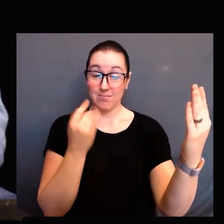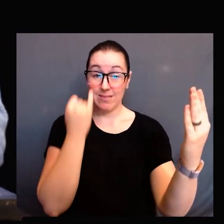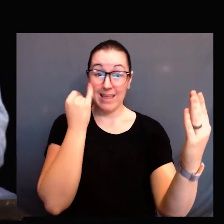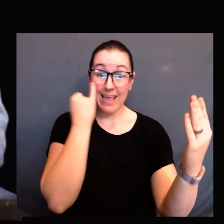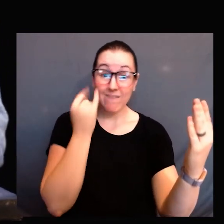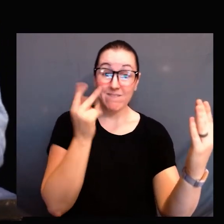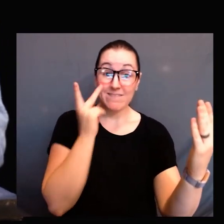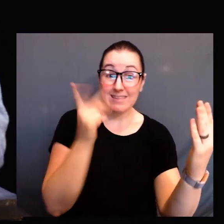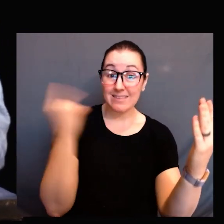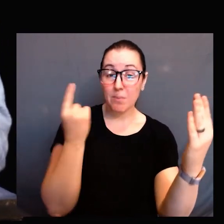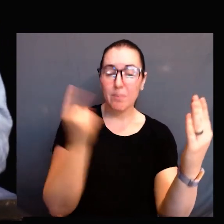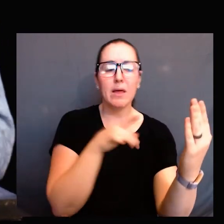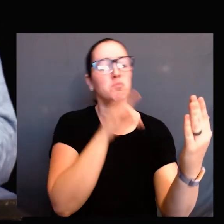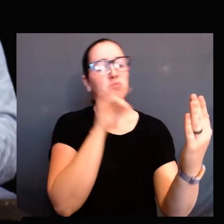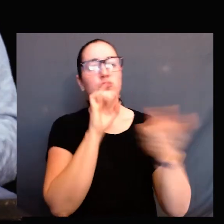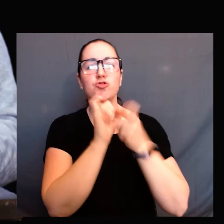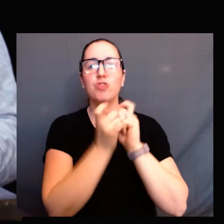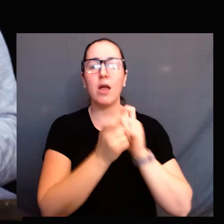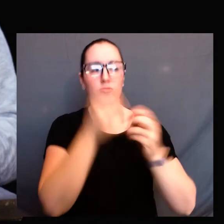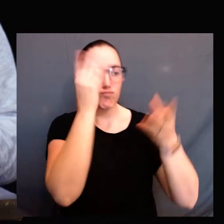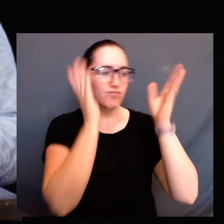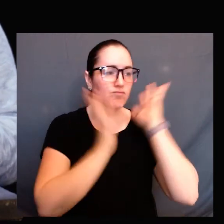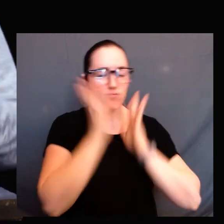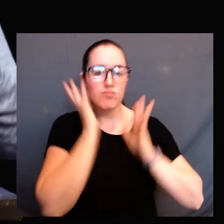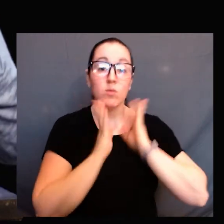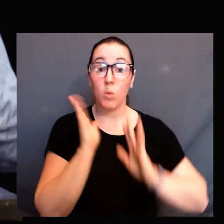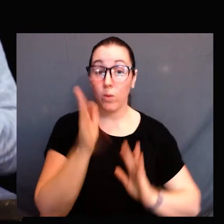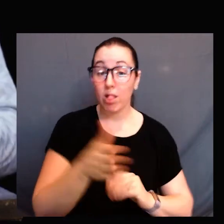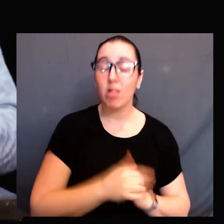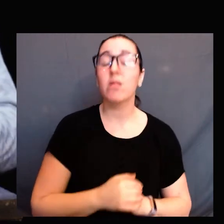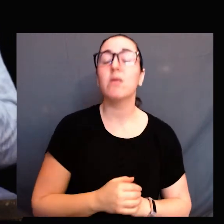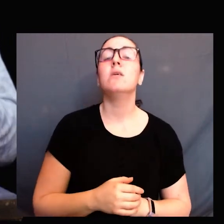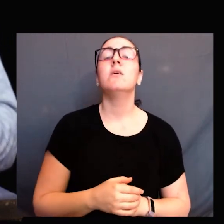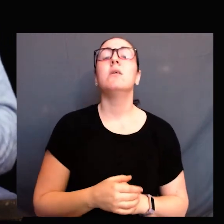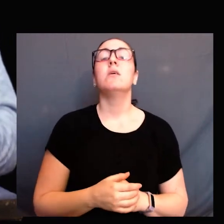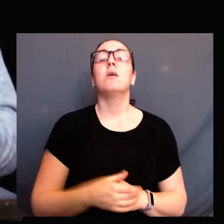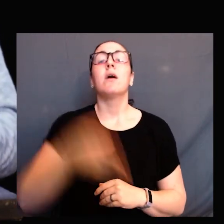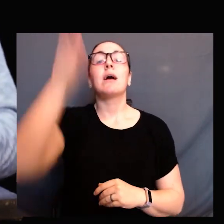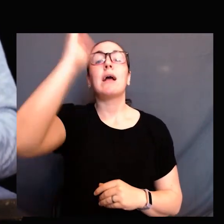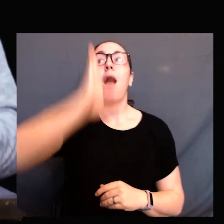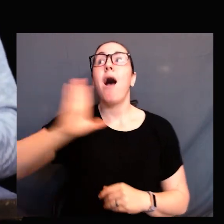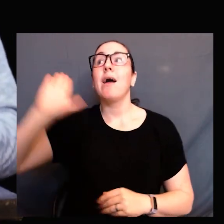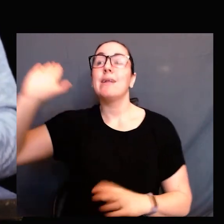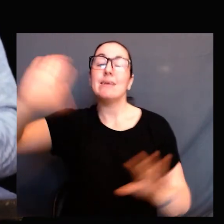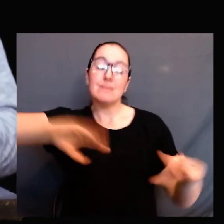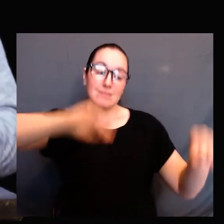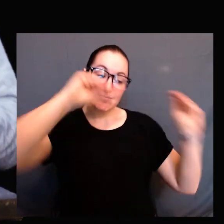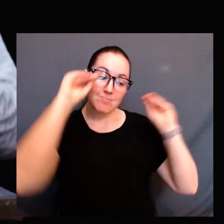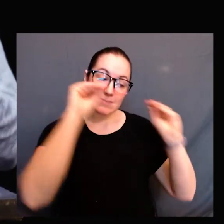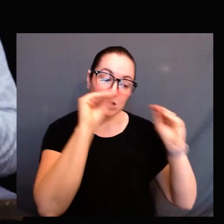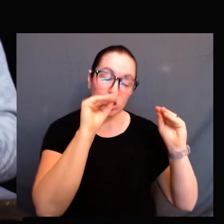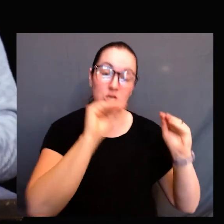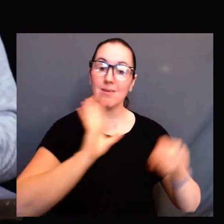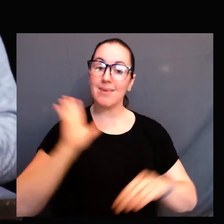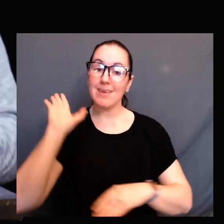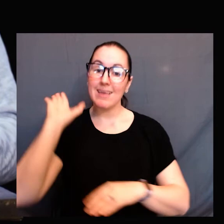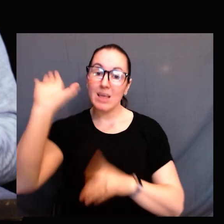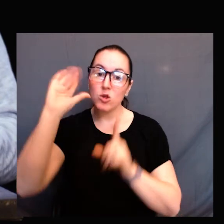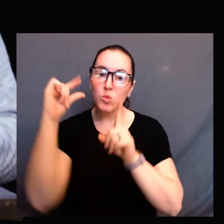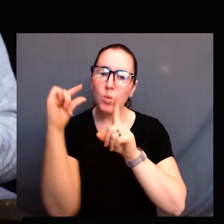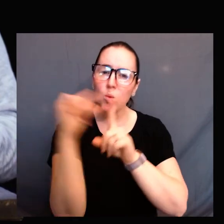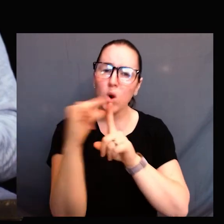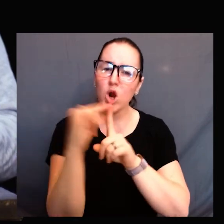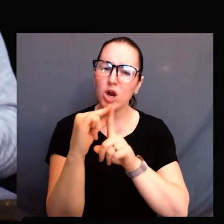see. James says to sit under God's teaching, to listen to his